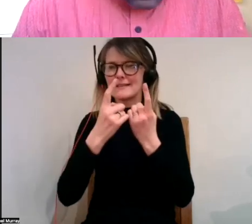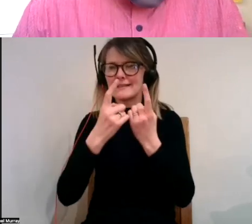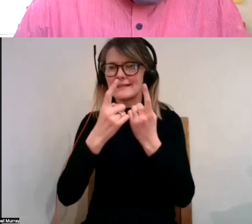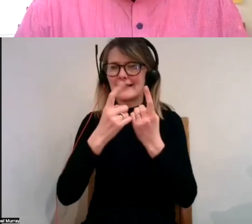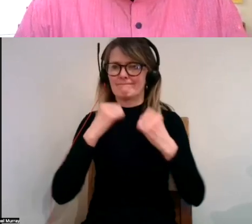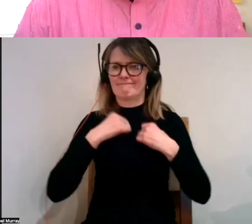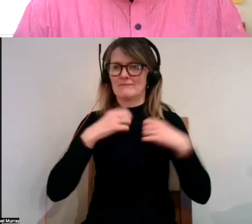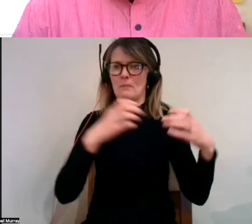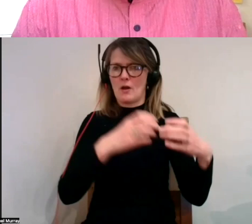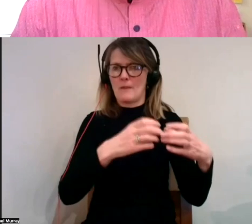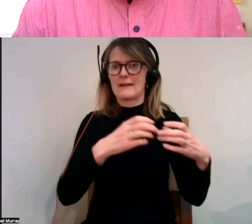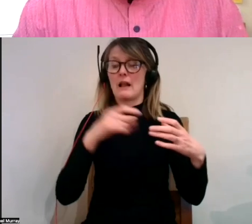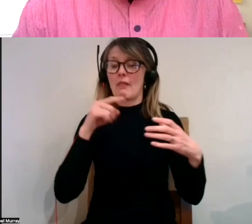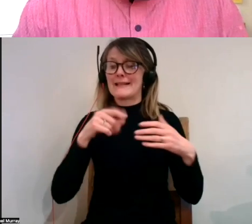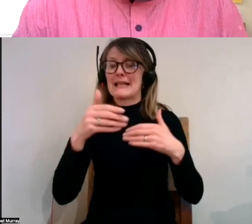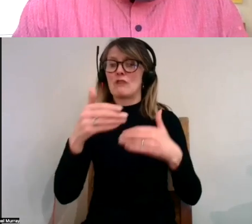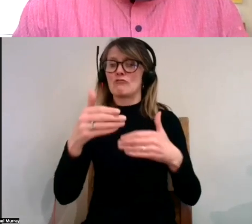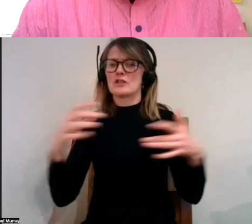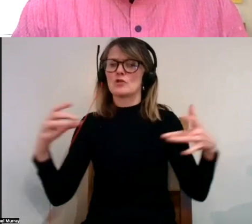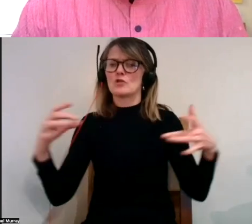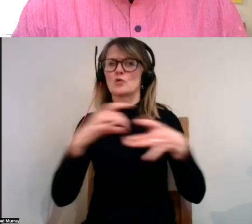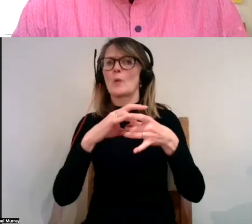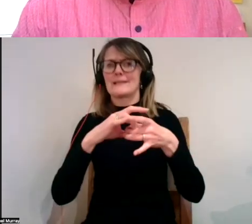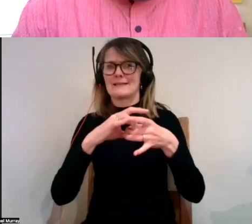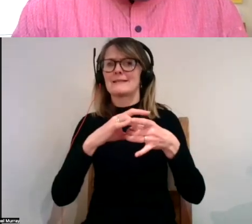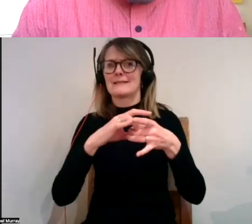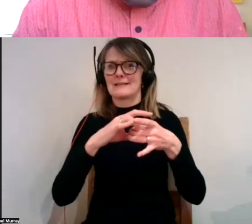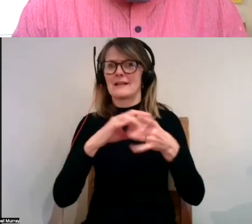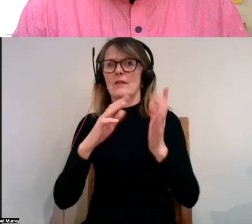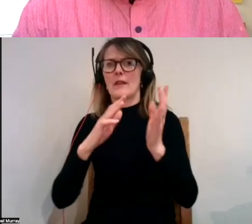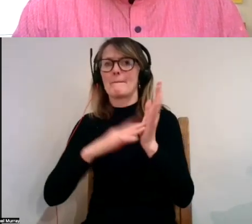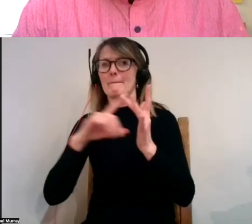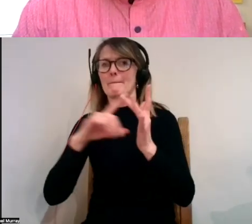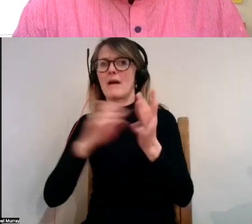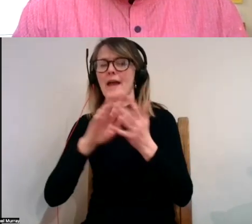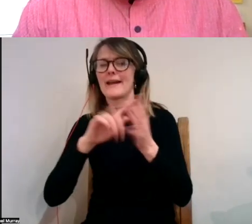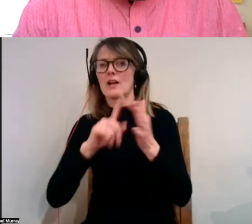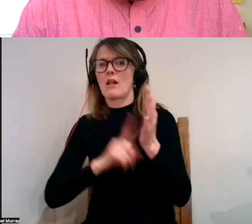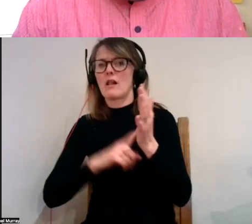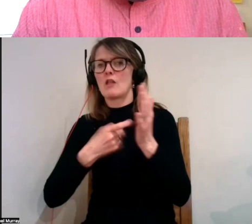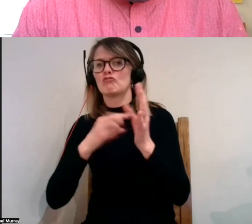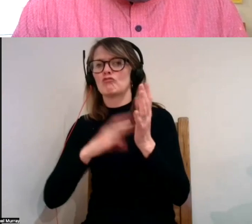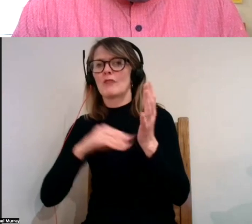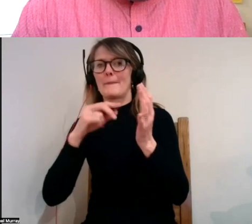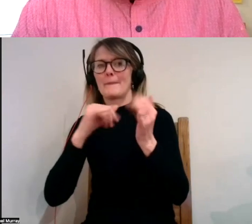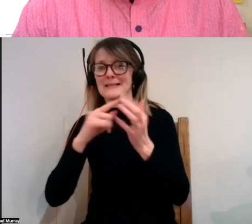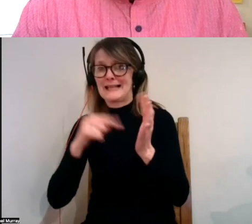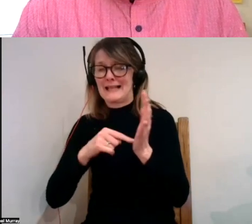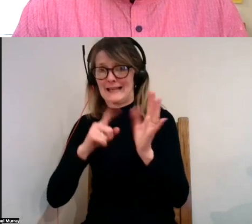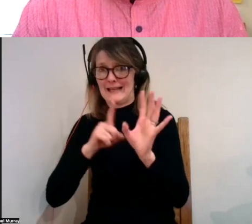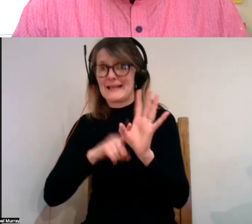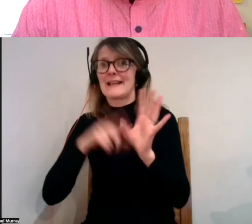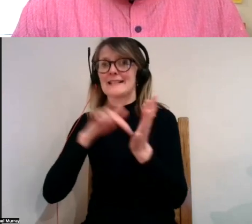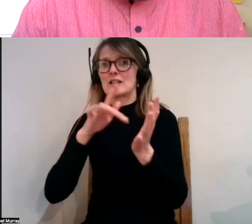webinar series is a joint venture of the Michael Ramsey Center for Anglican Studies at